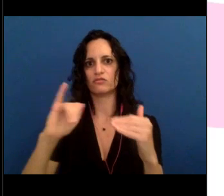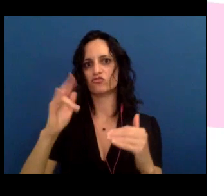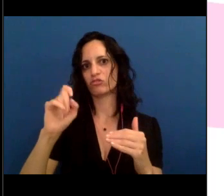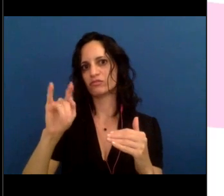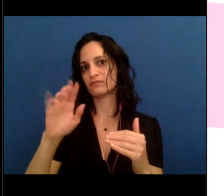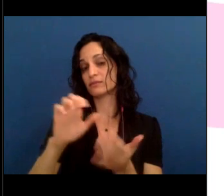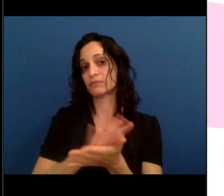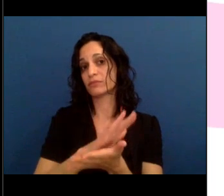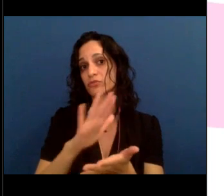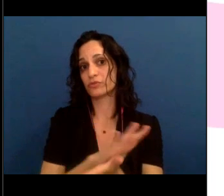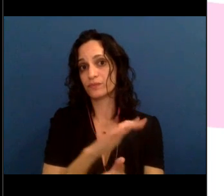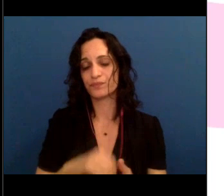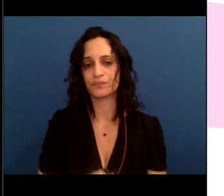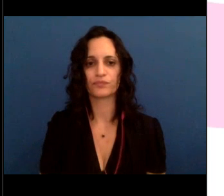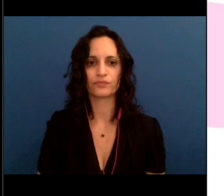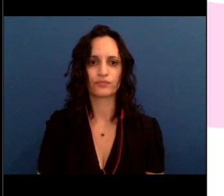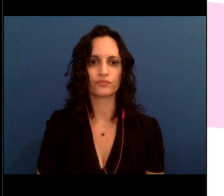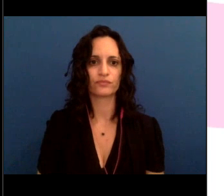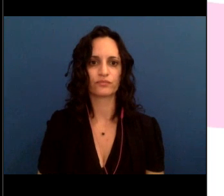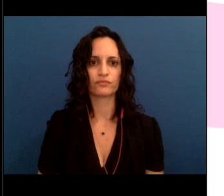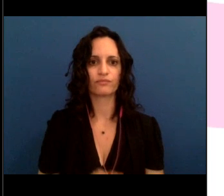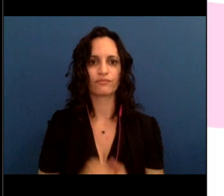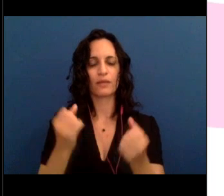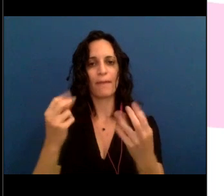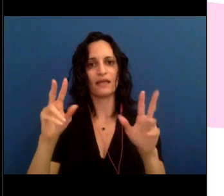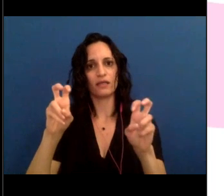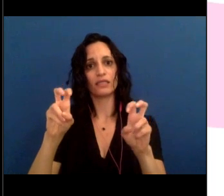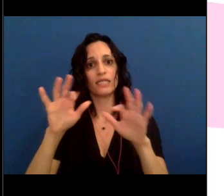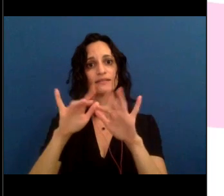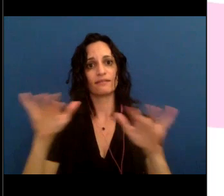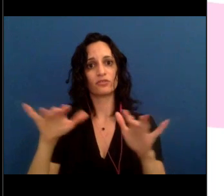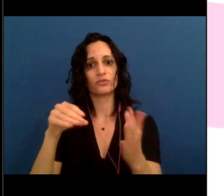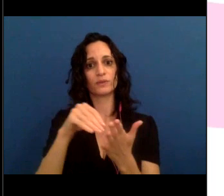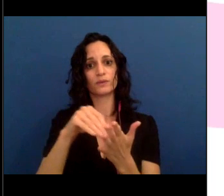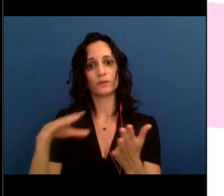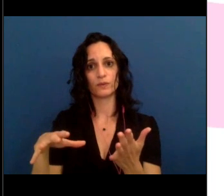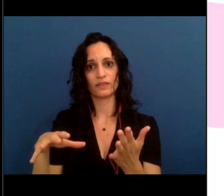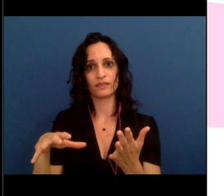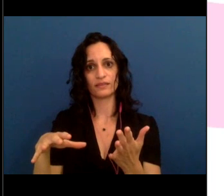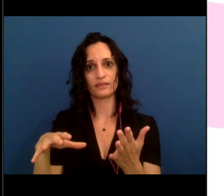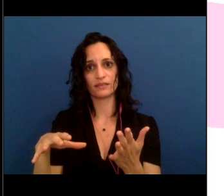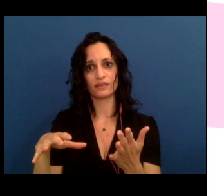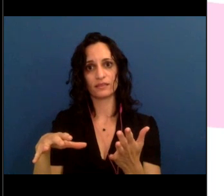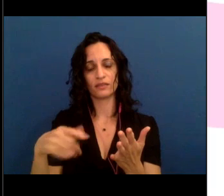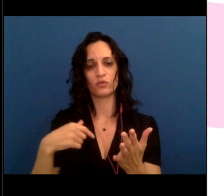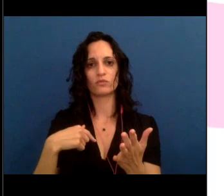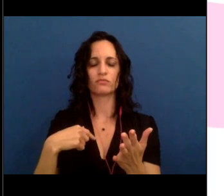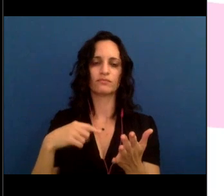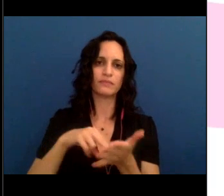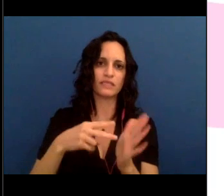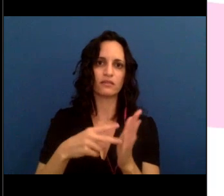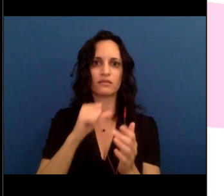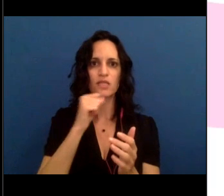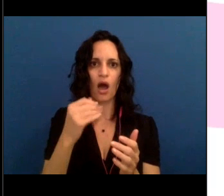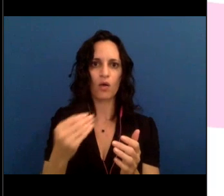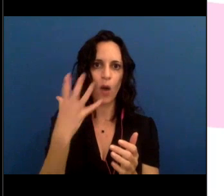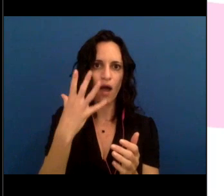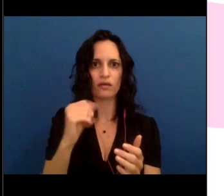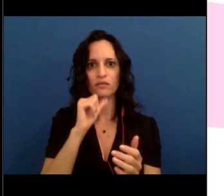Another consequence of that is that many diverse students, by which I mean to say non-white or